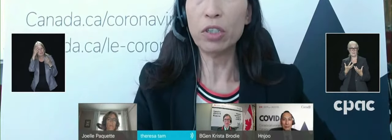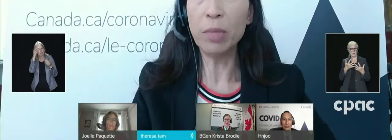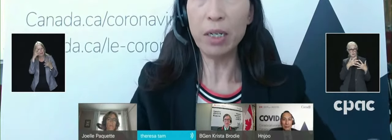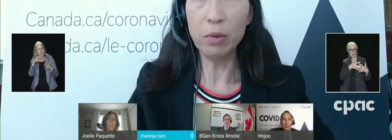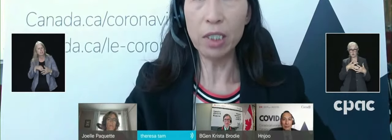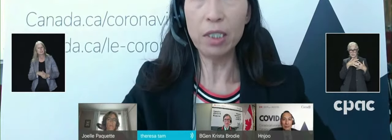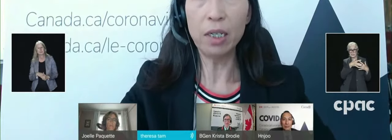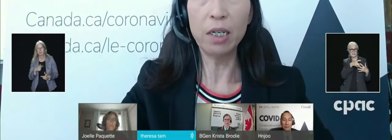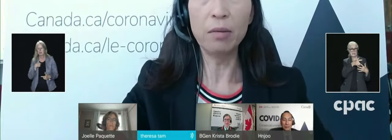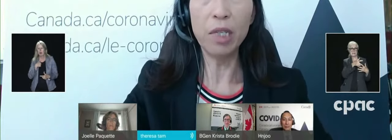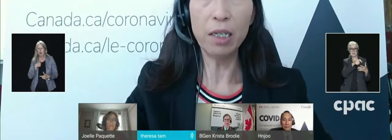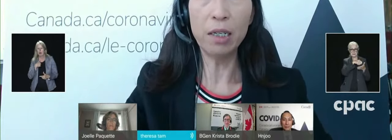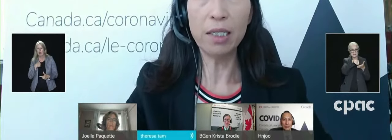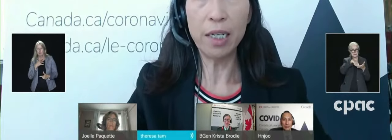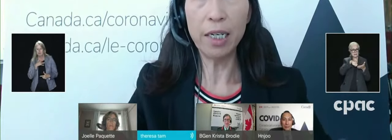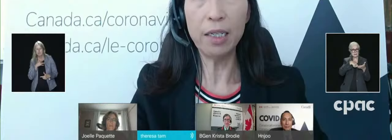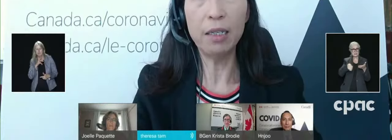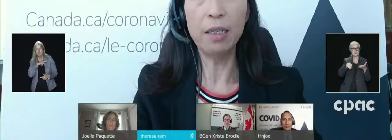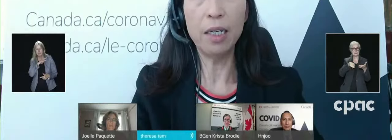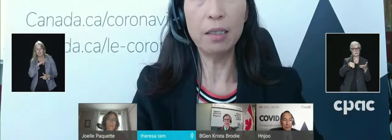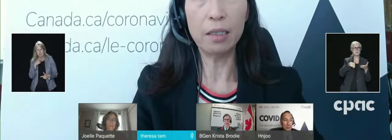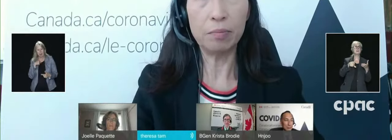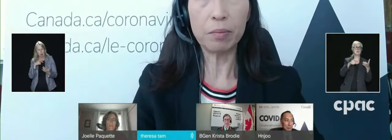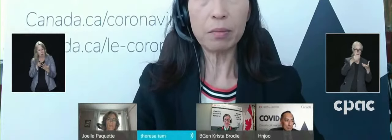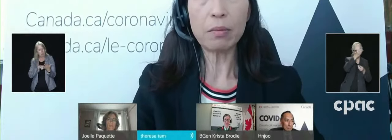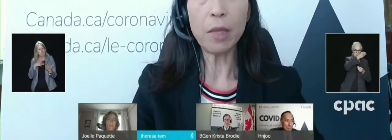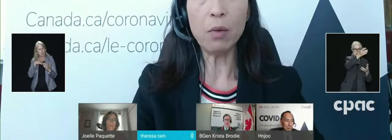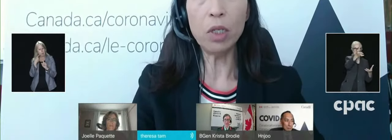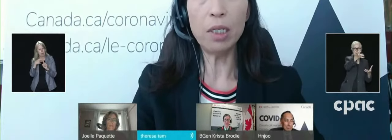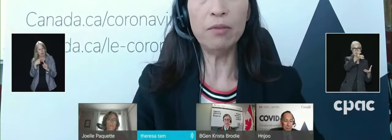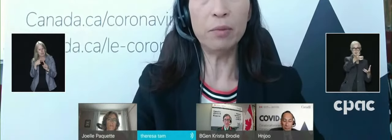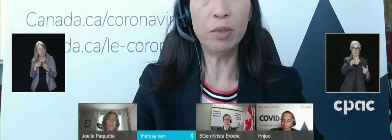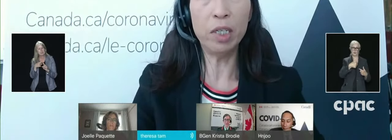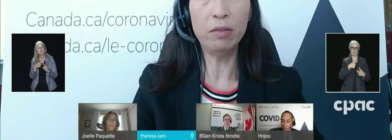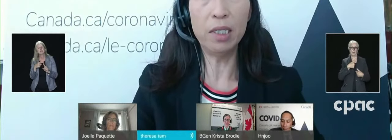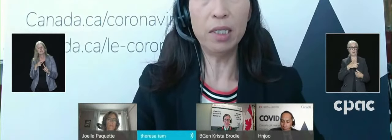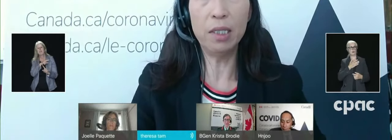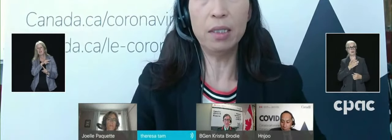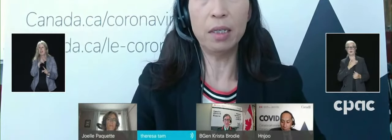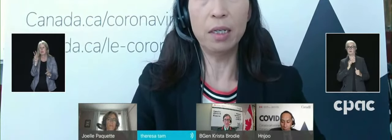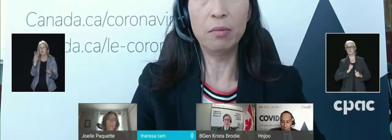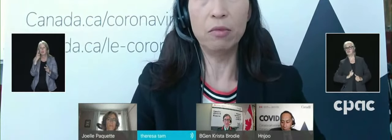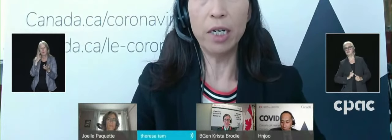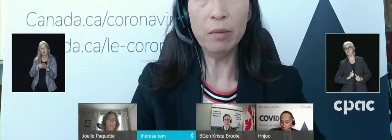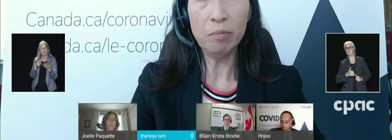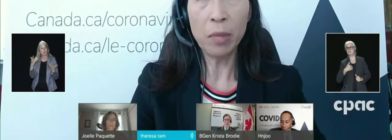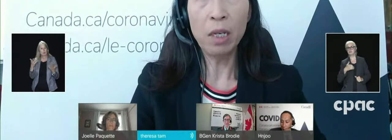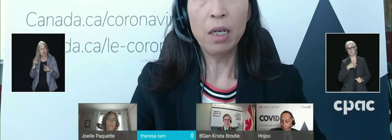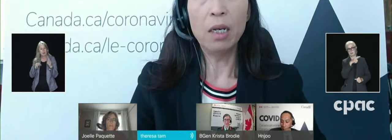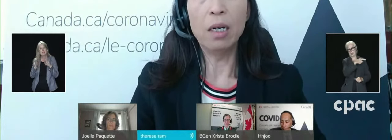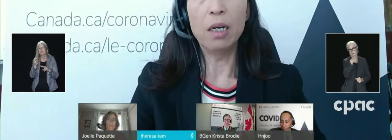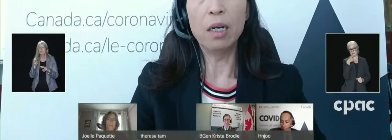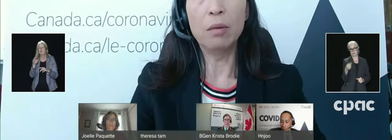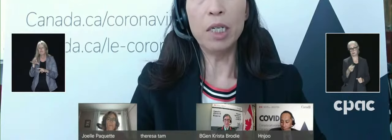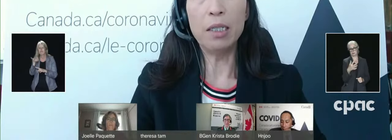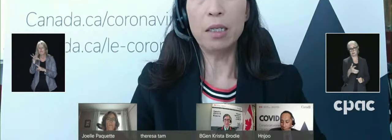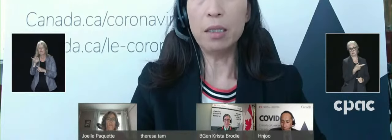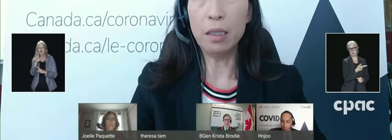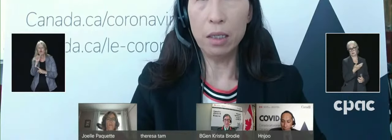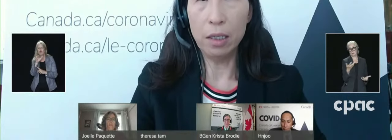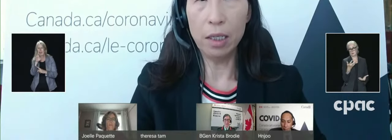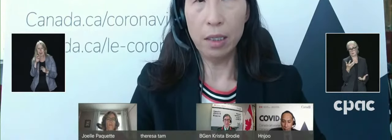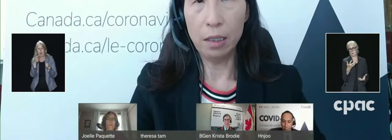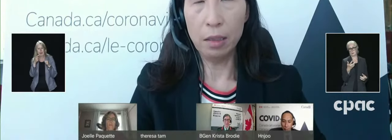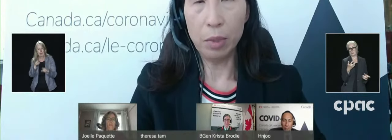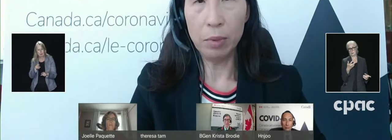quite reassured by what they are saying, in that what they have observed is this is rare. It